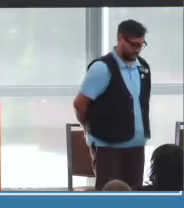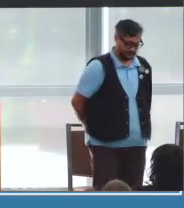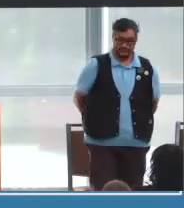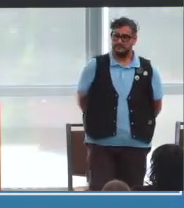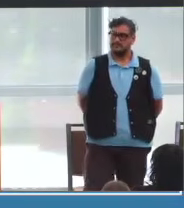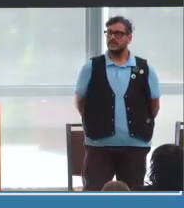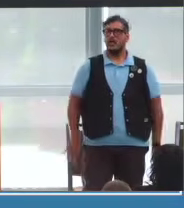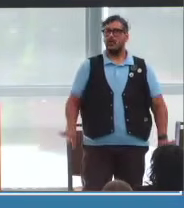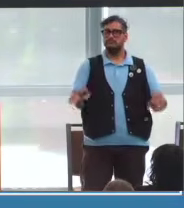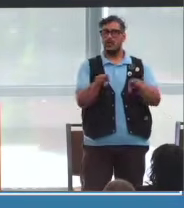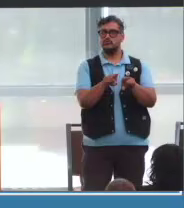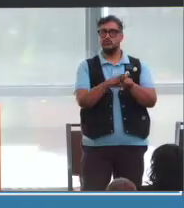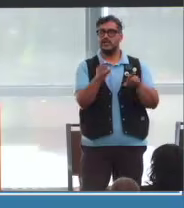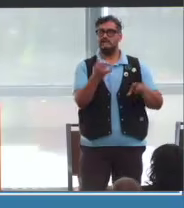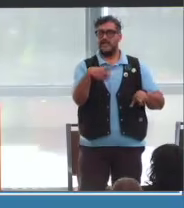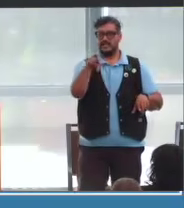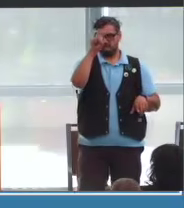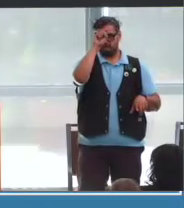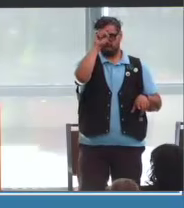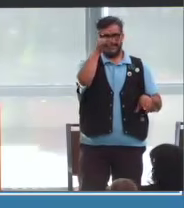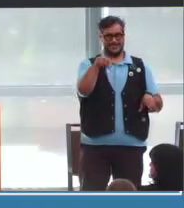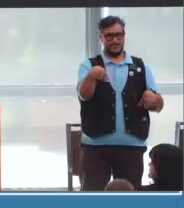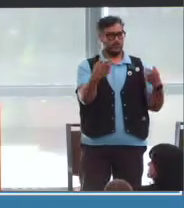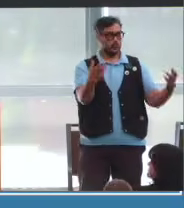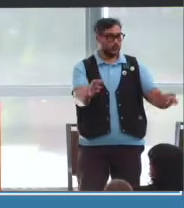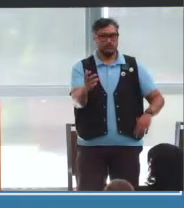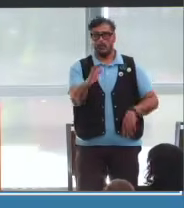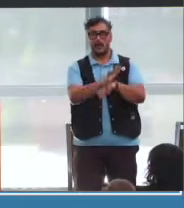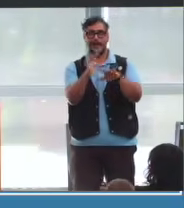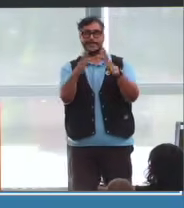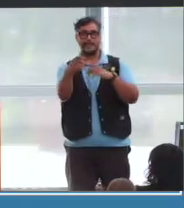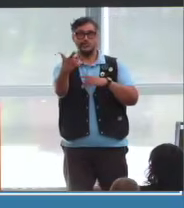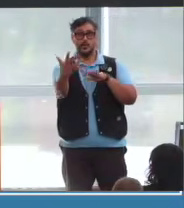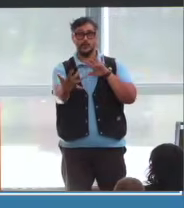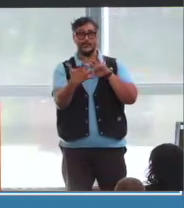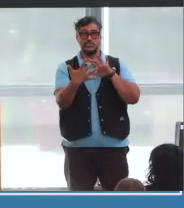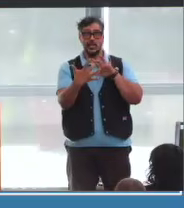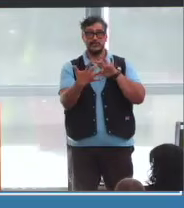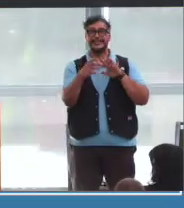While we have a second, also, if you guys have any questions in the room, any questions online, you want to reach us,